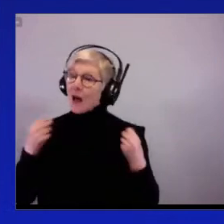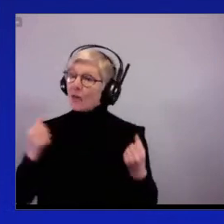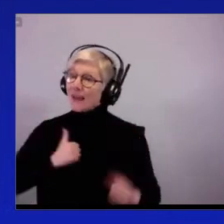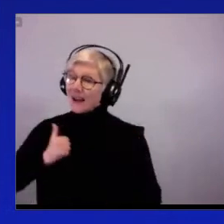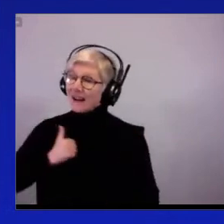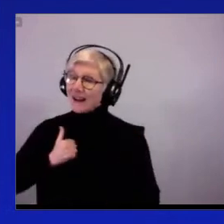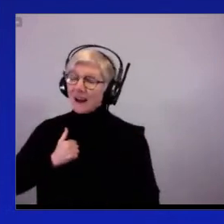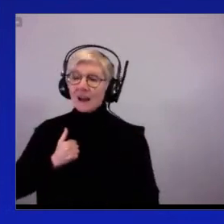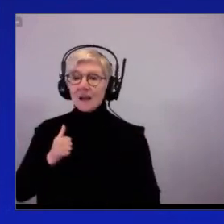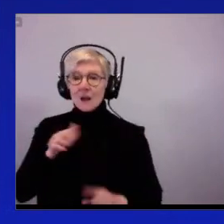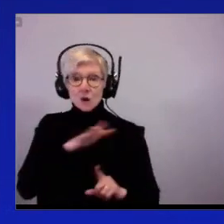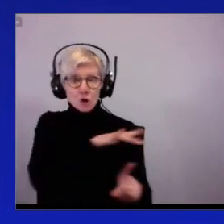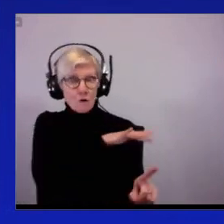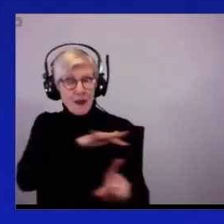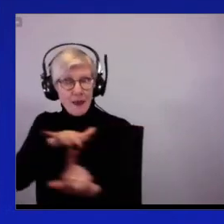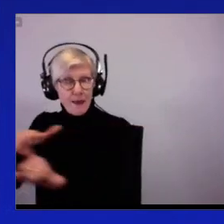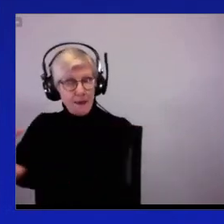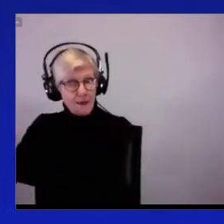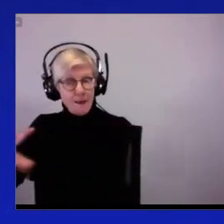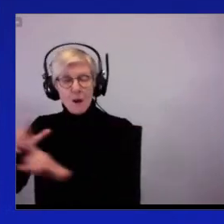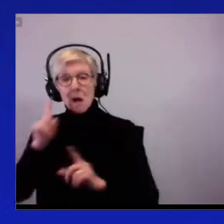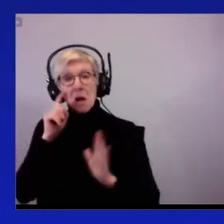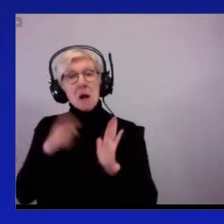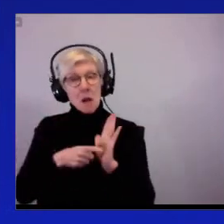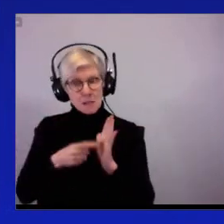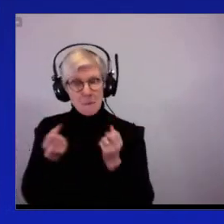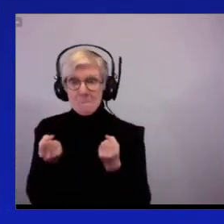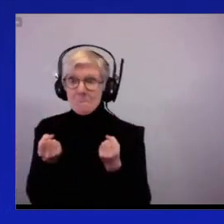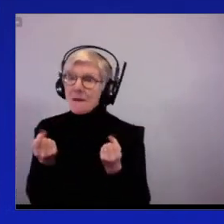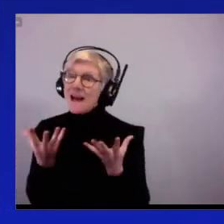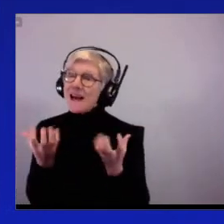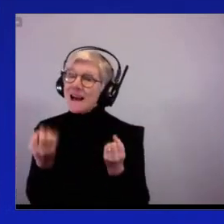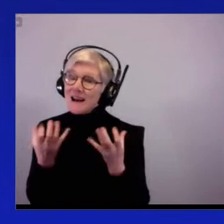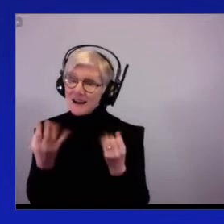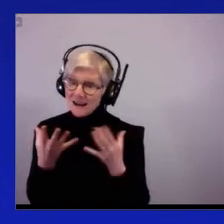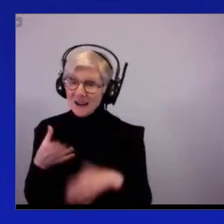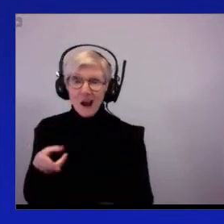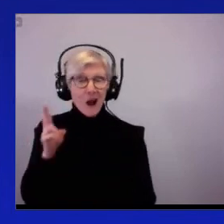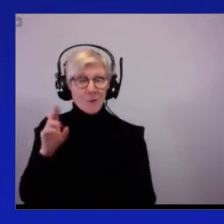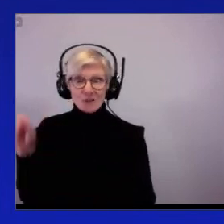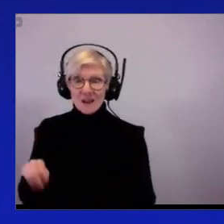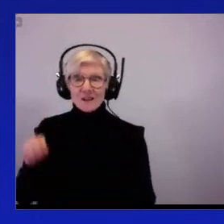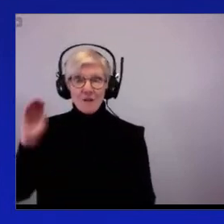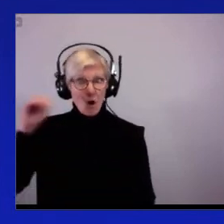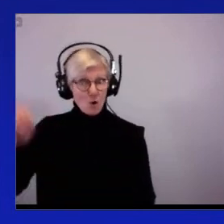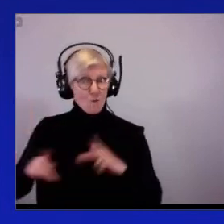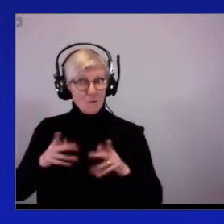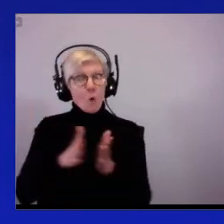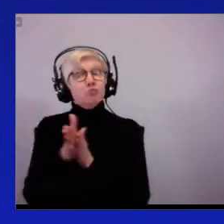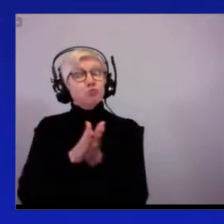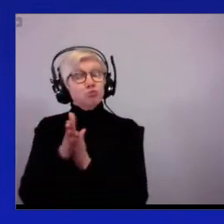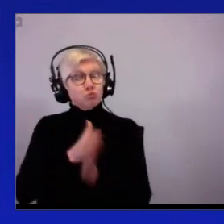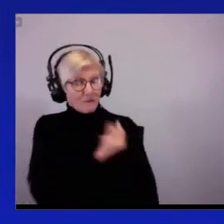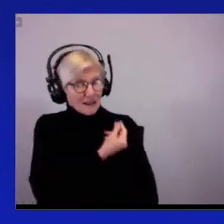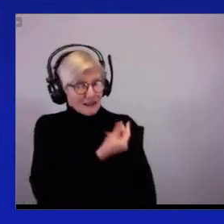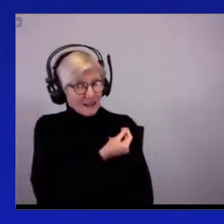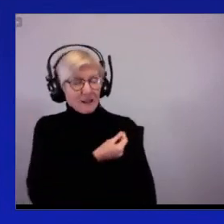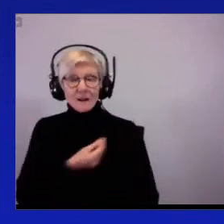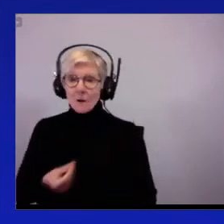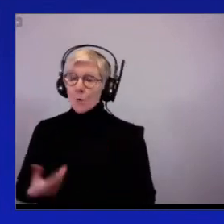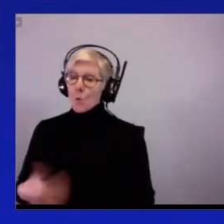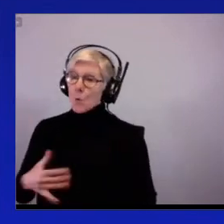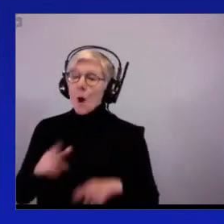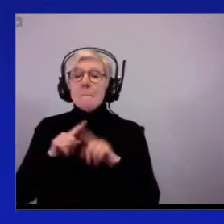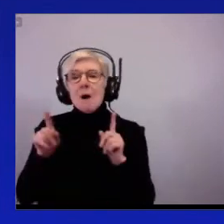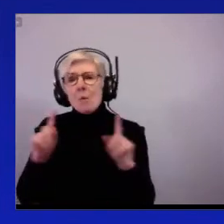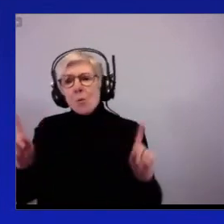showed actually most people, a high percentage of people in Ottawa are planning to be vaccinated, but it also underlined the place people